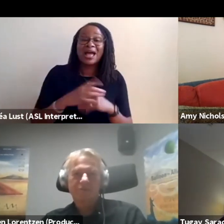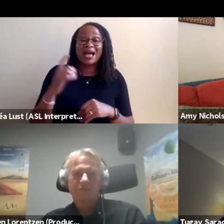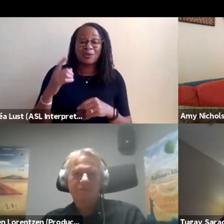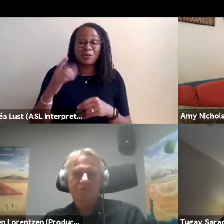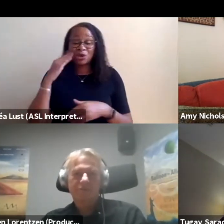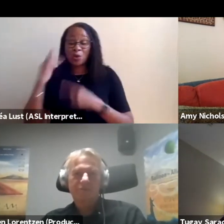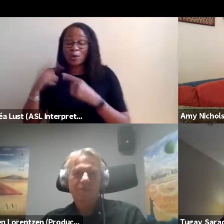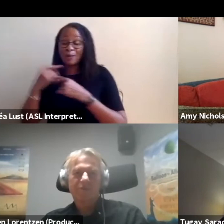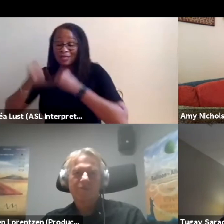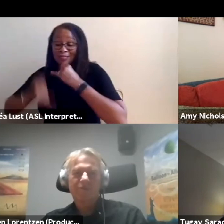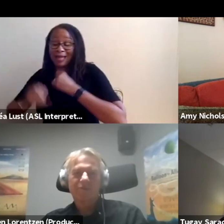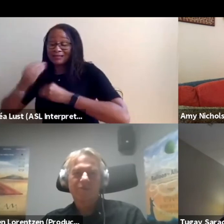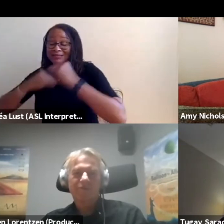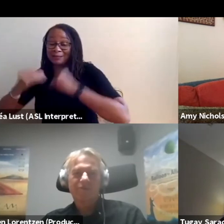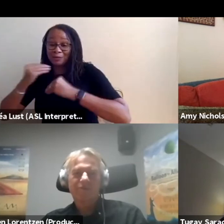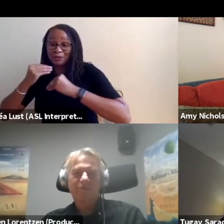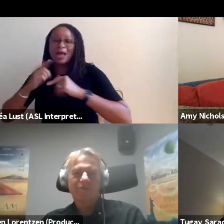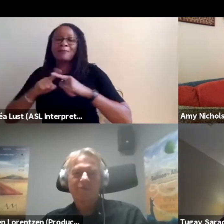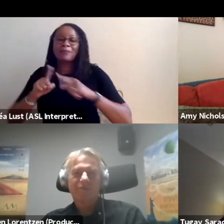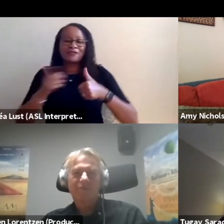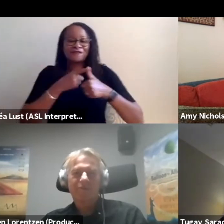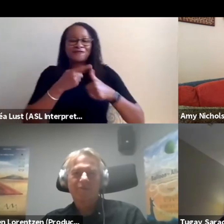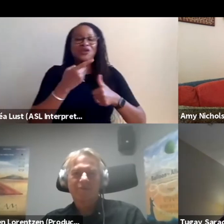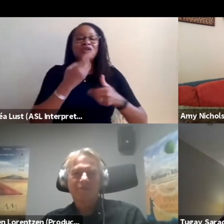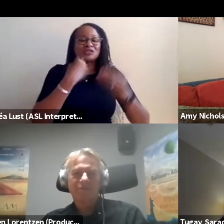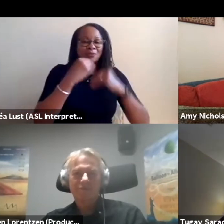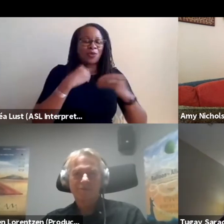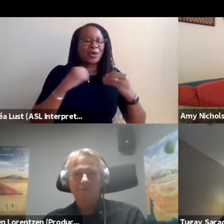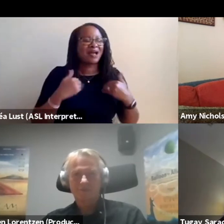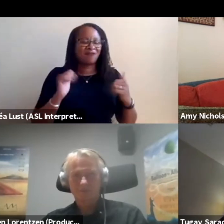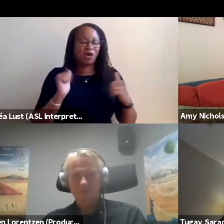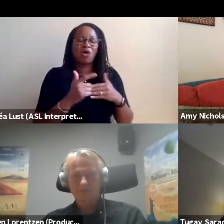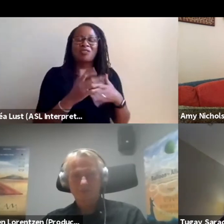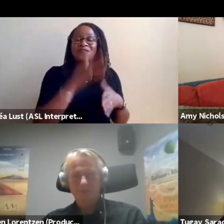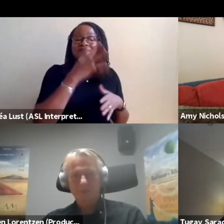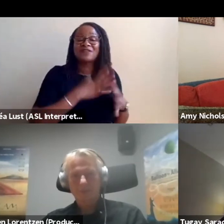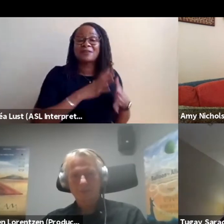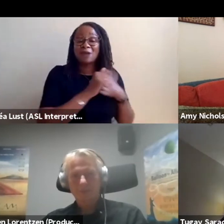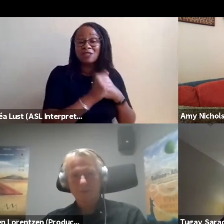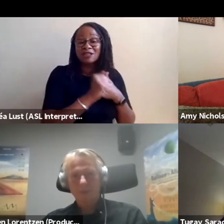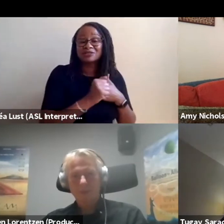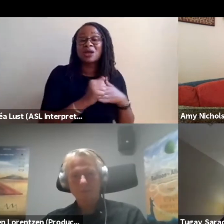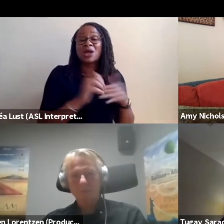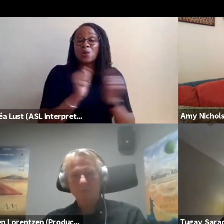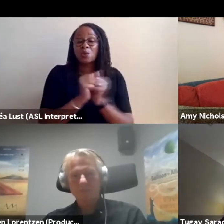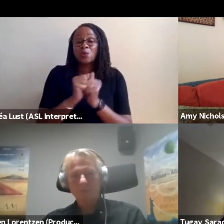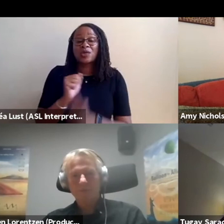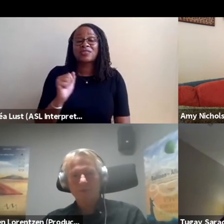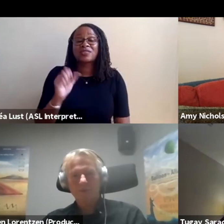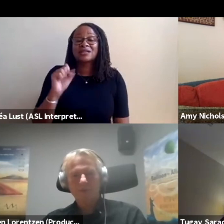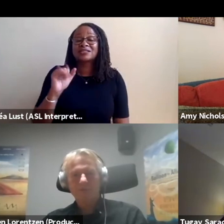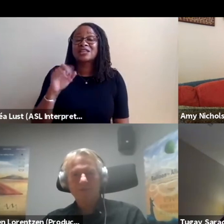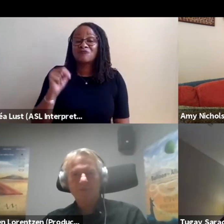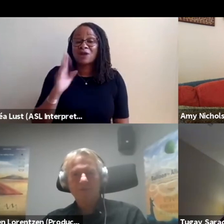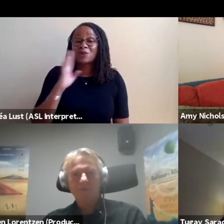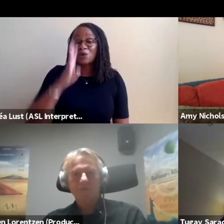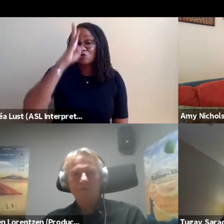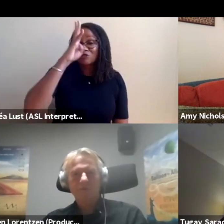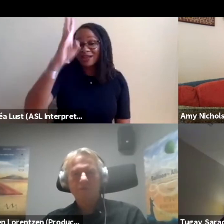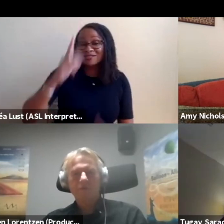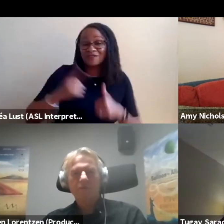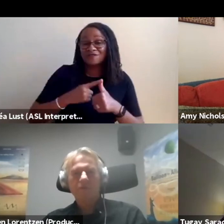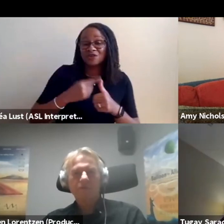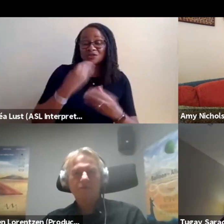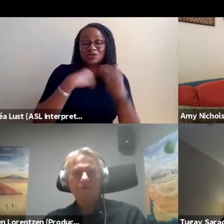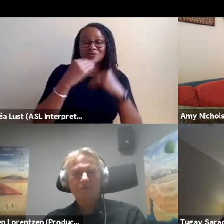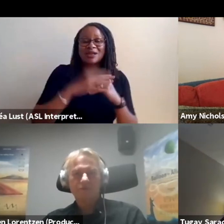female imams, they will create this First Supper. But then I changed my mind and I decided